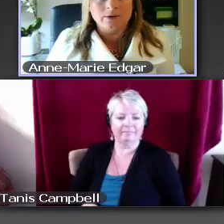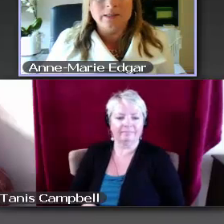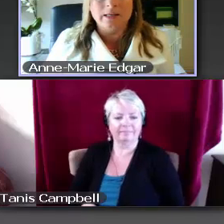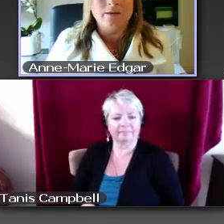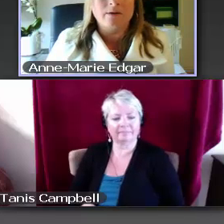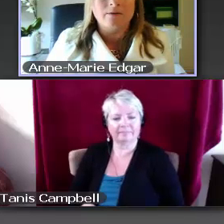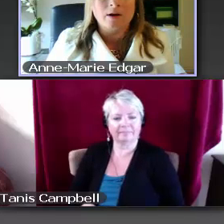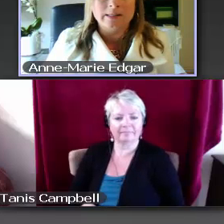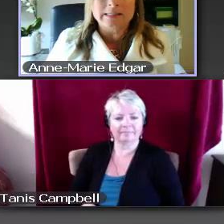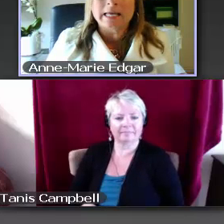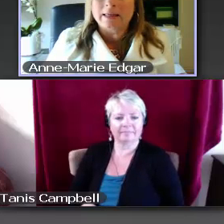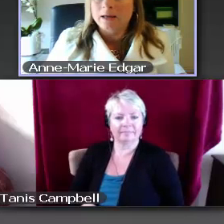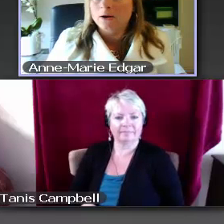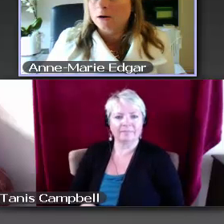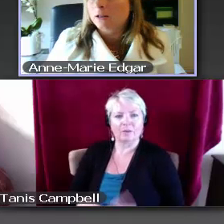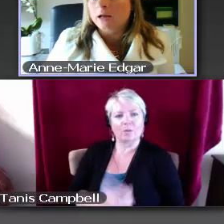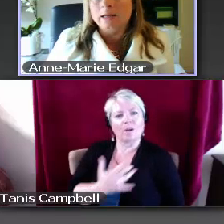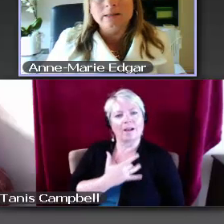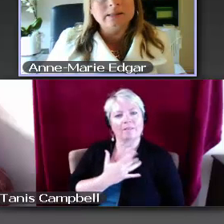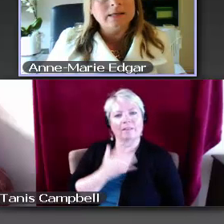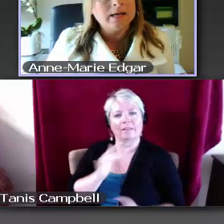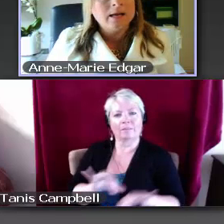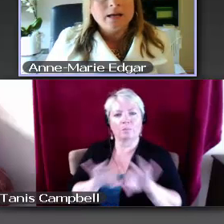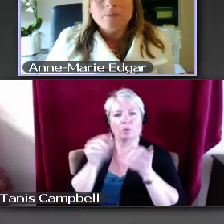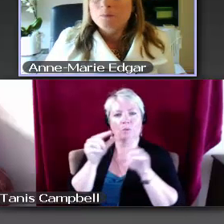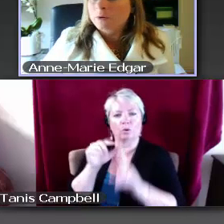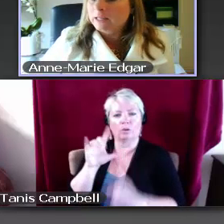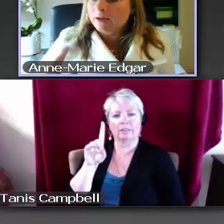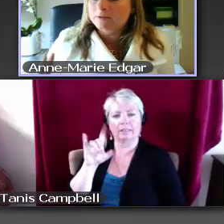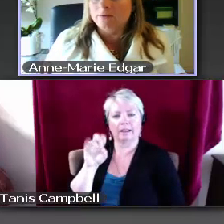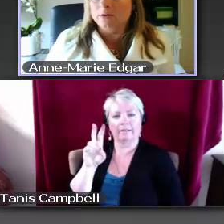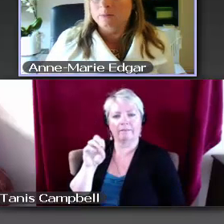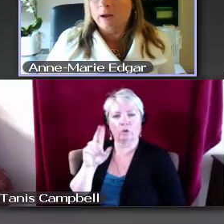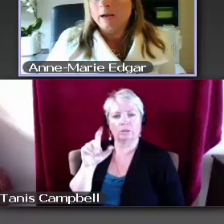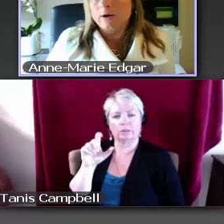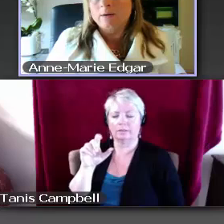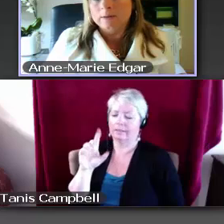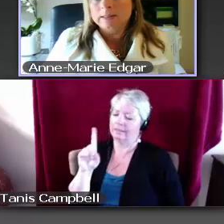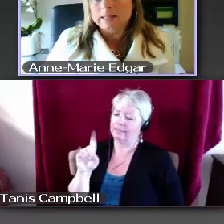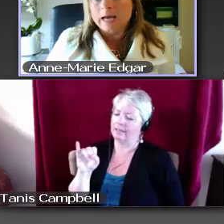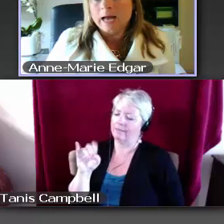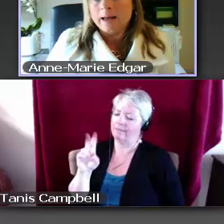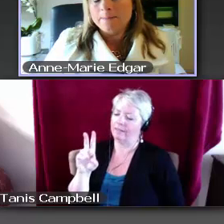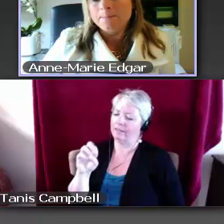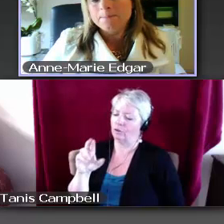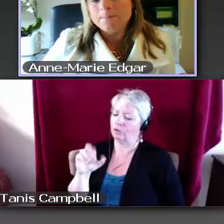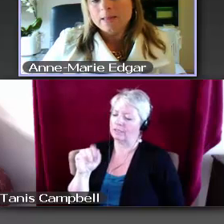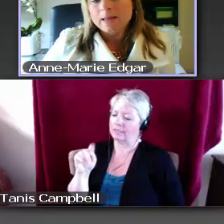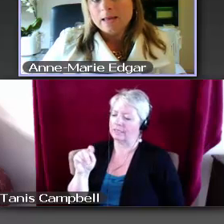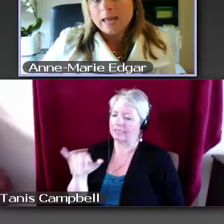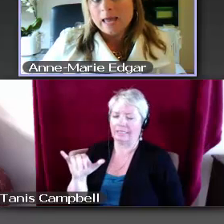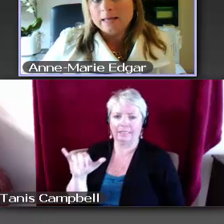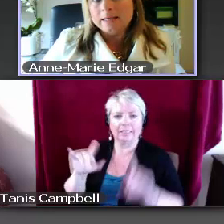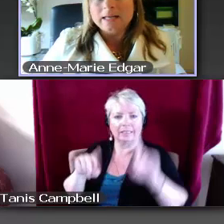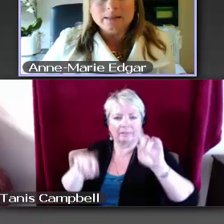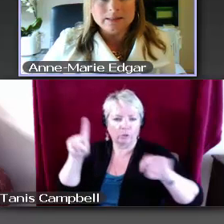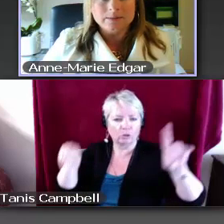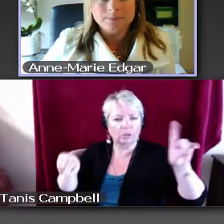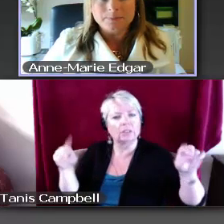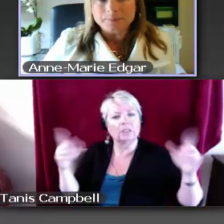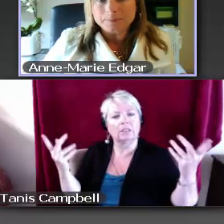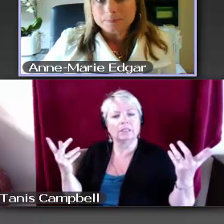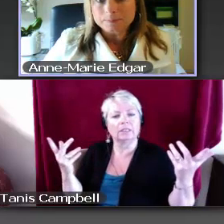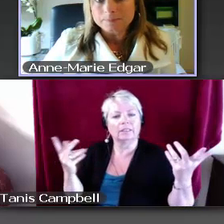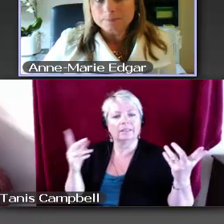the diversity. I've got to say that our clients really have diverse backgrounds and